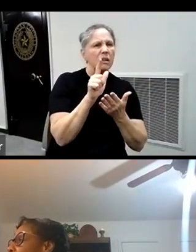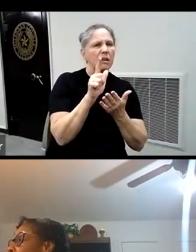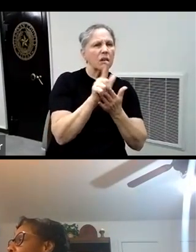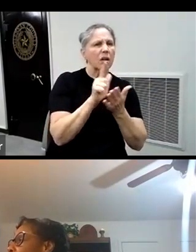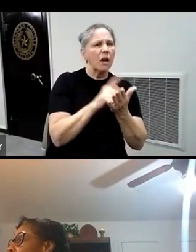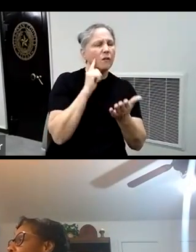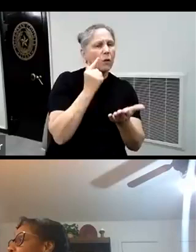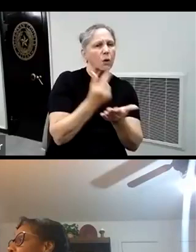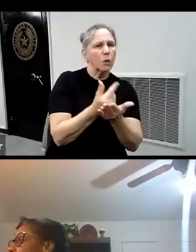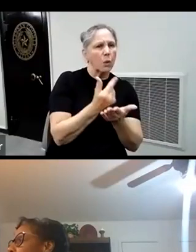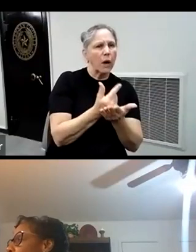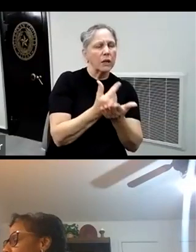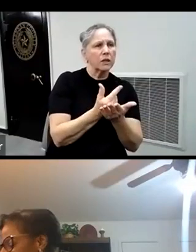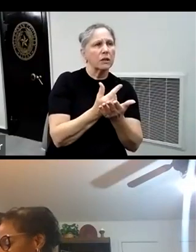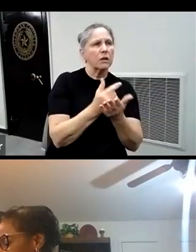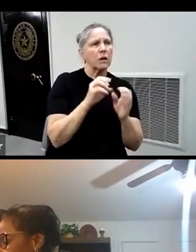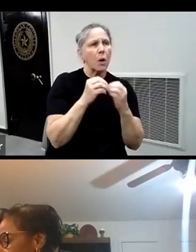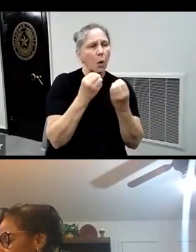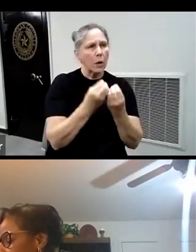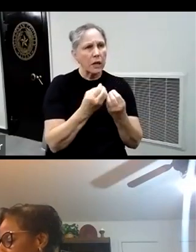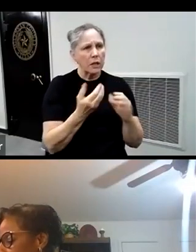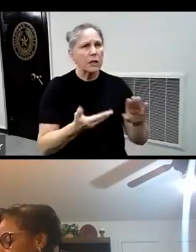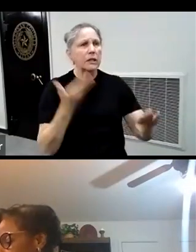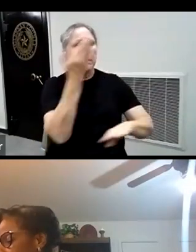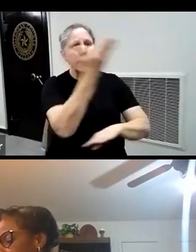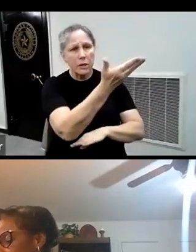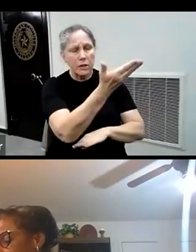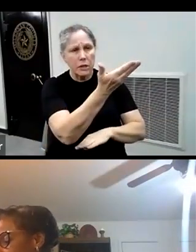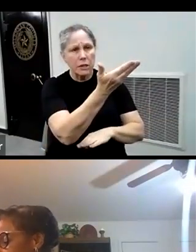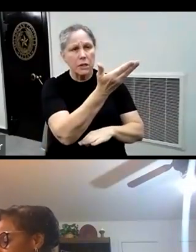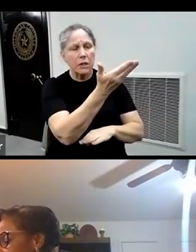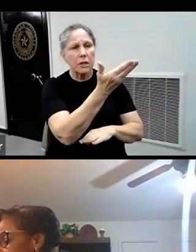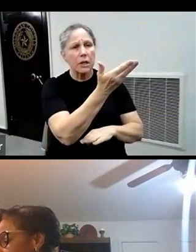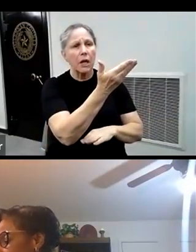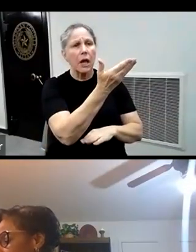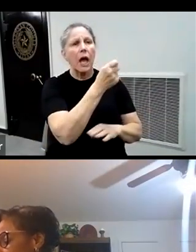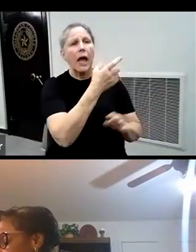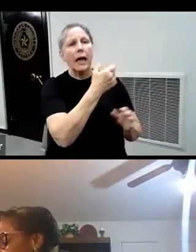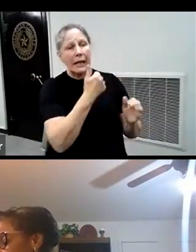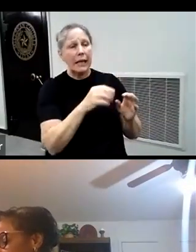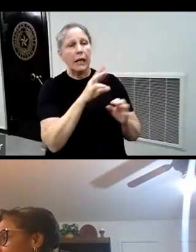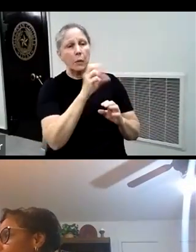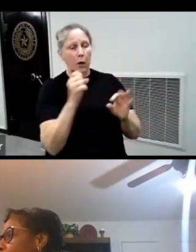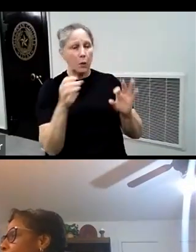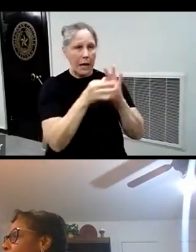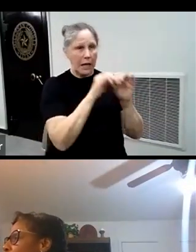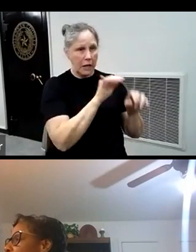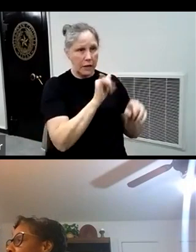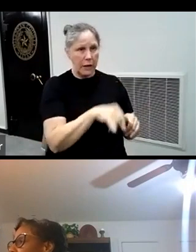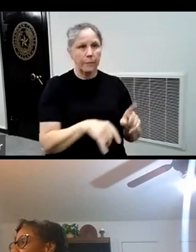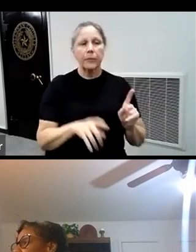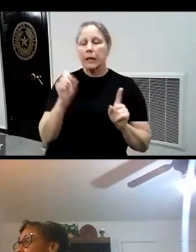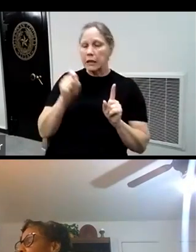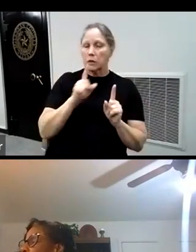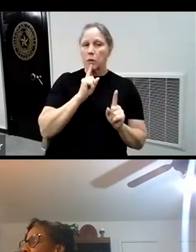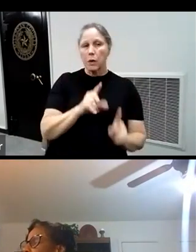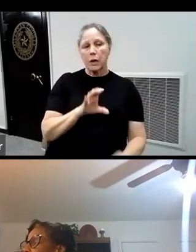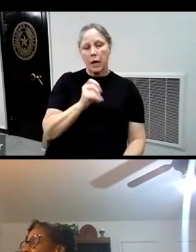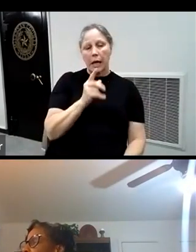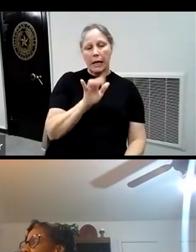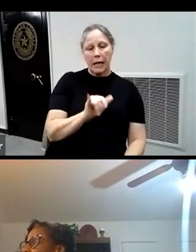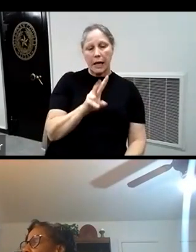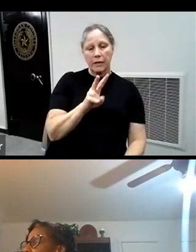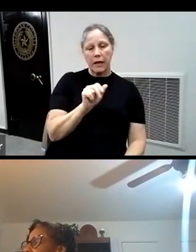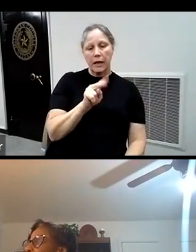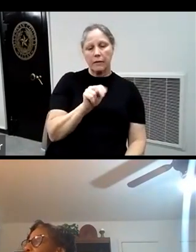grant authorization commission grant application related resolution. Will do. Kathy Van Wolf is